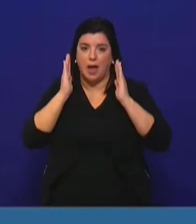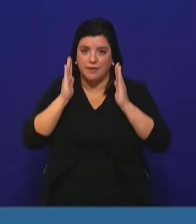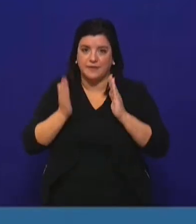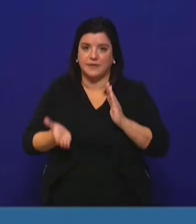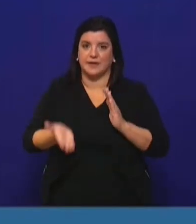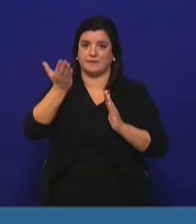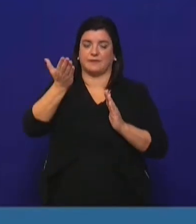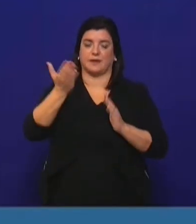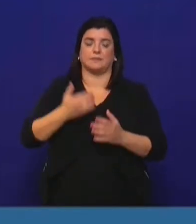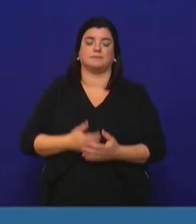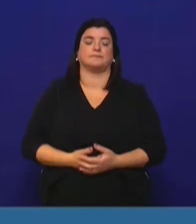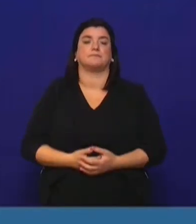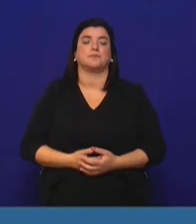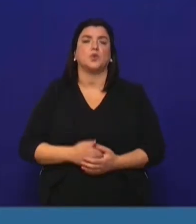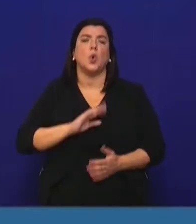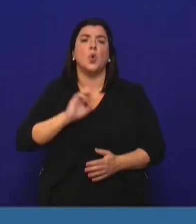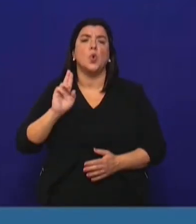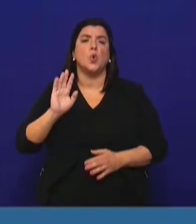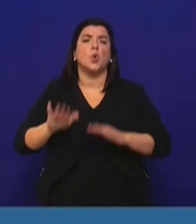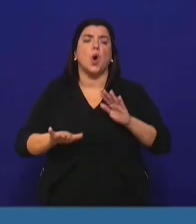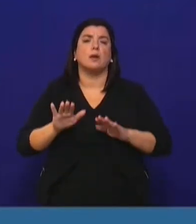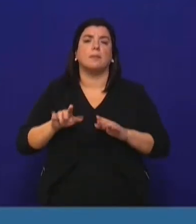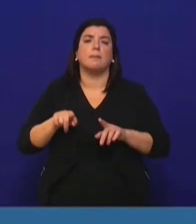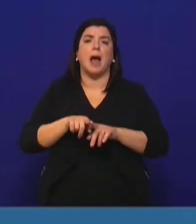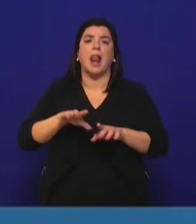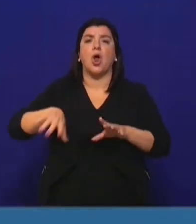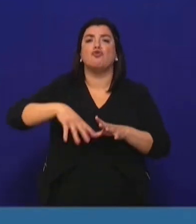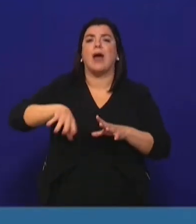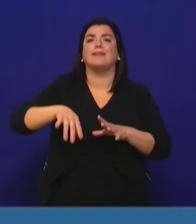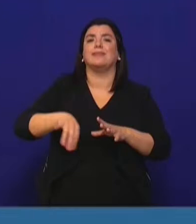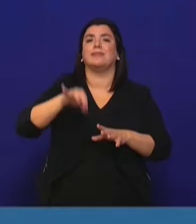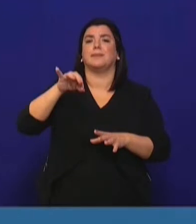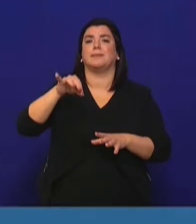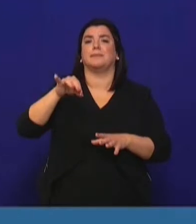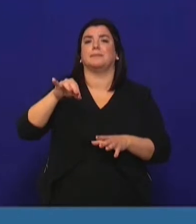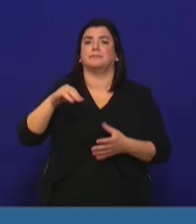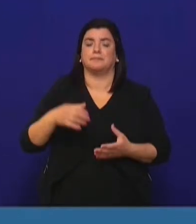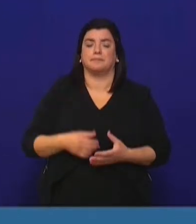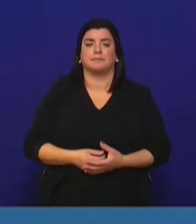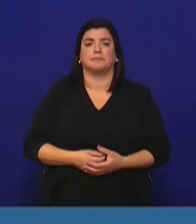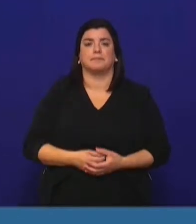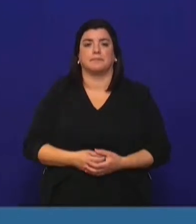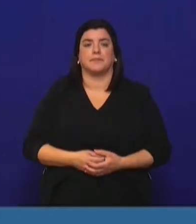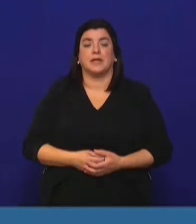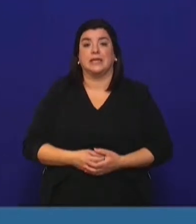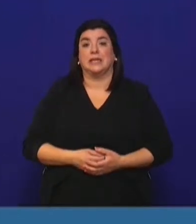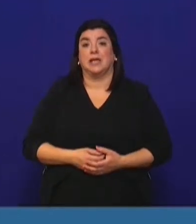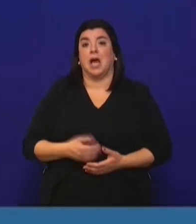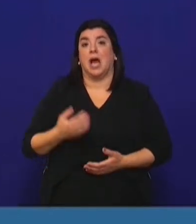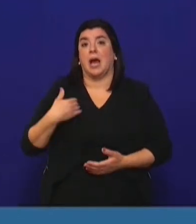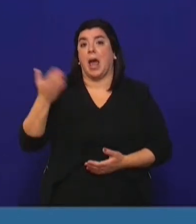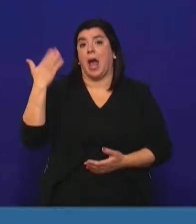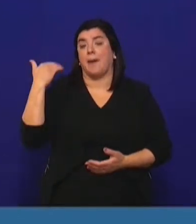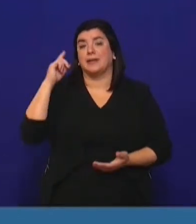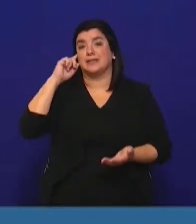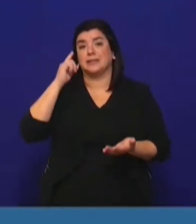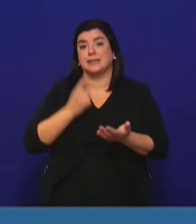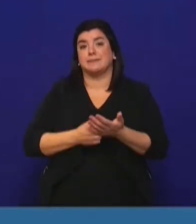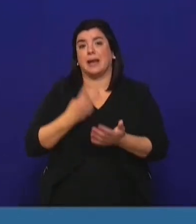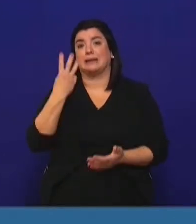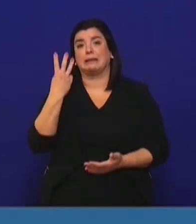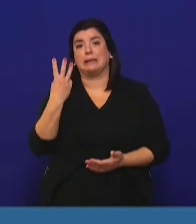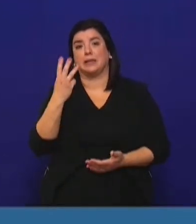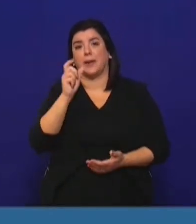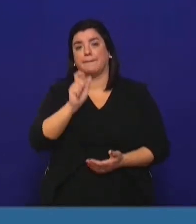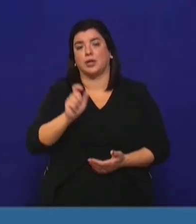random samples as well. If you remember, in December we had identified 3 cases. 2 cases were a